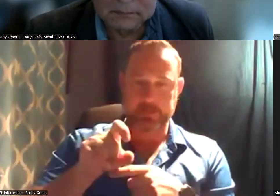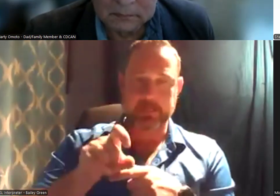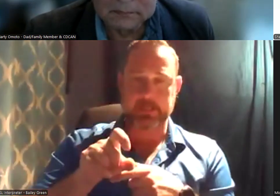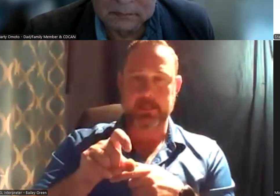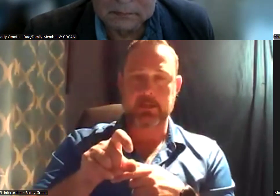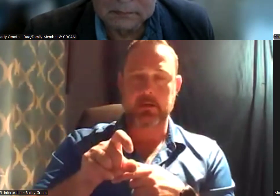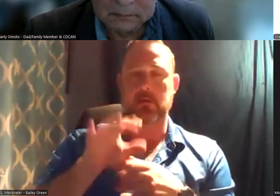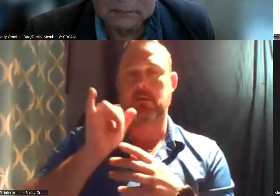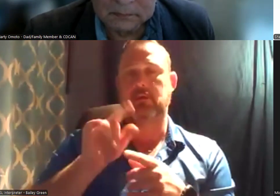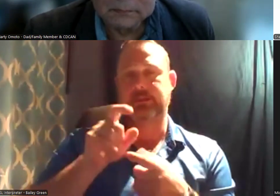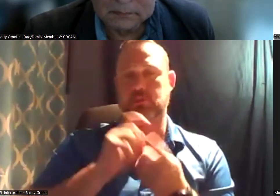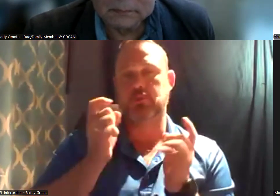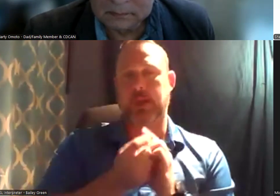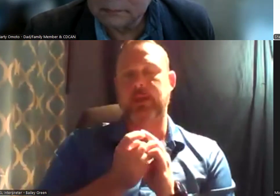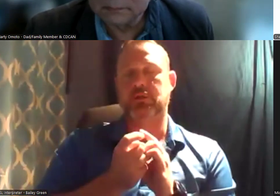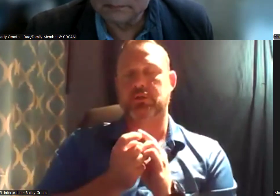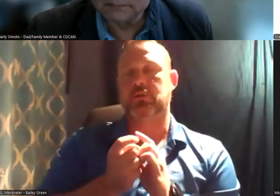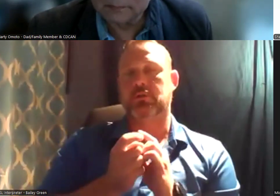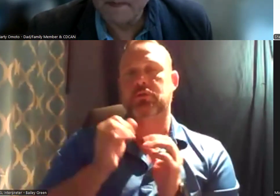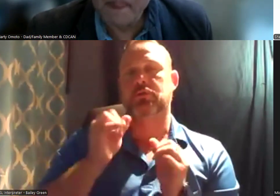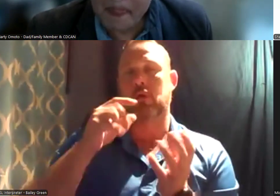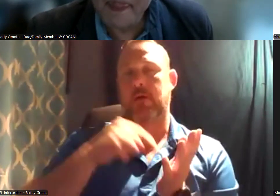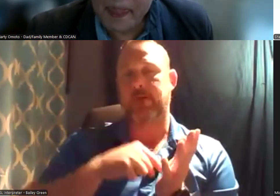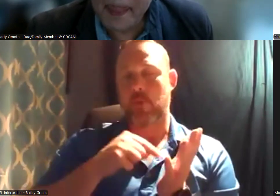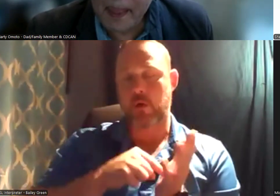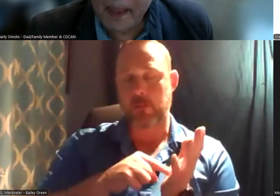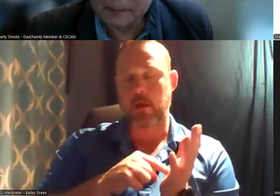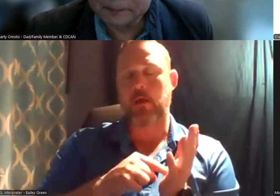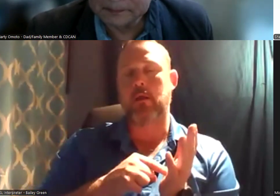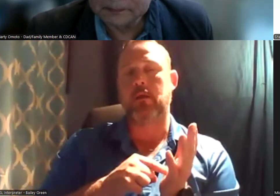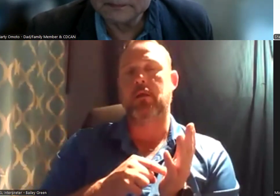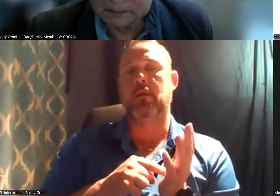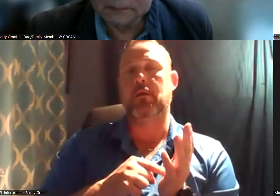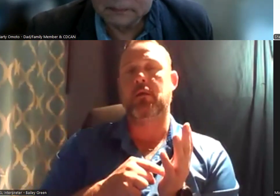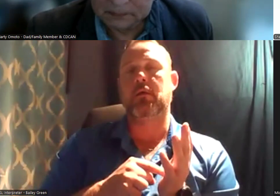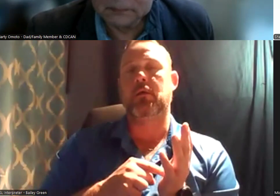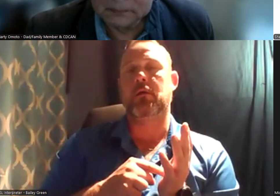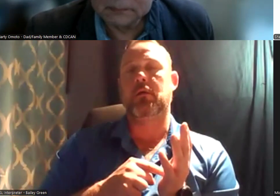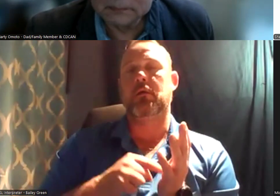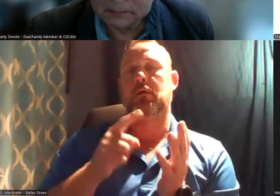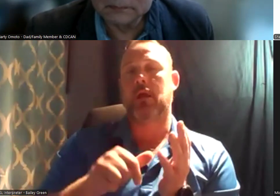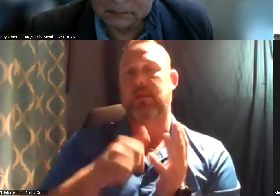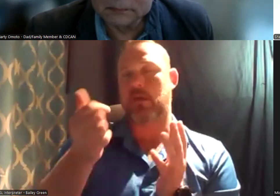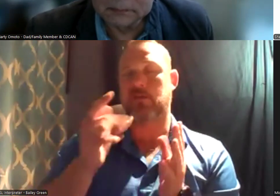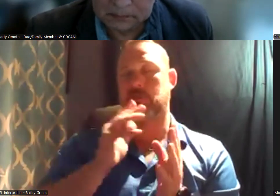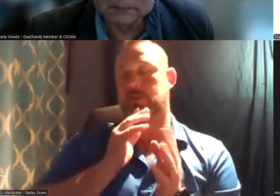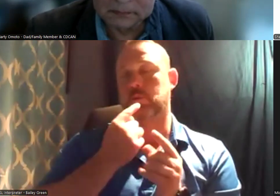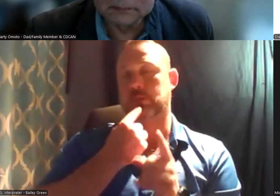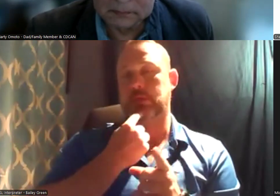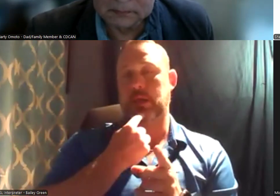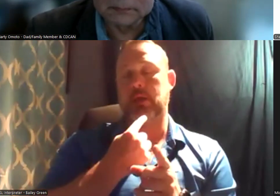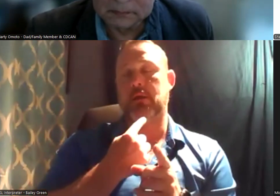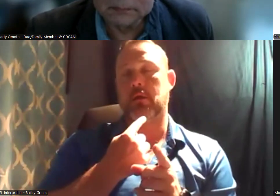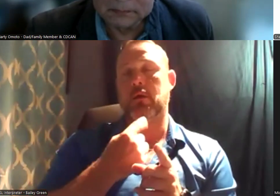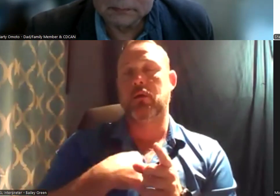and that needs to change. And so affordability and as the other speaker was saying,